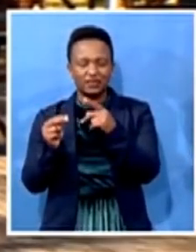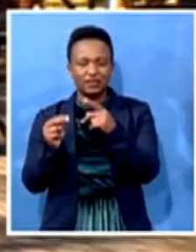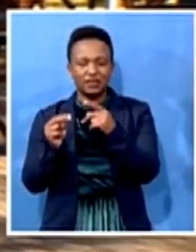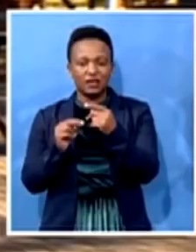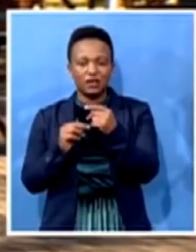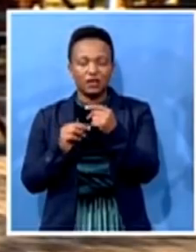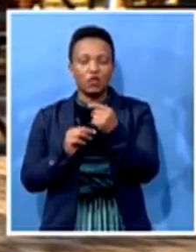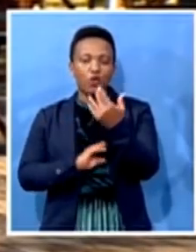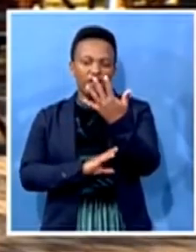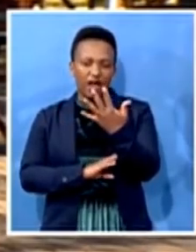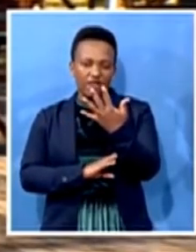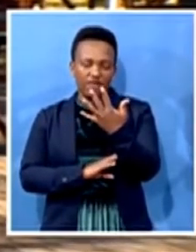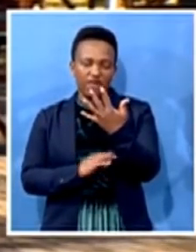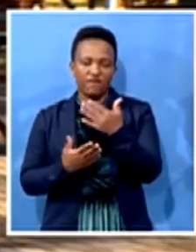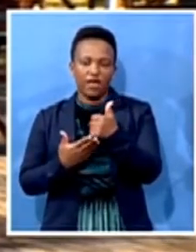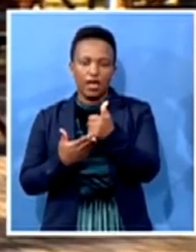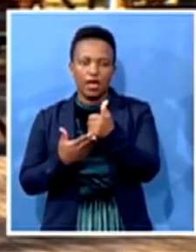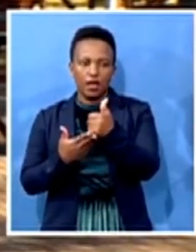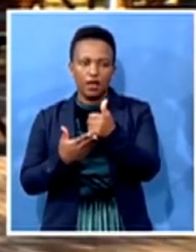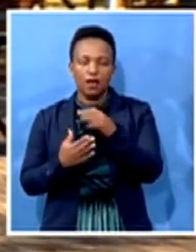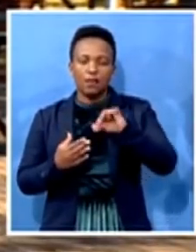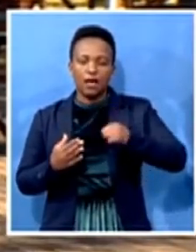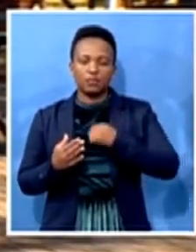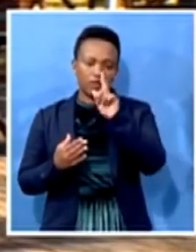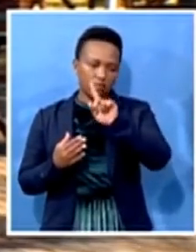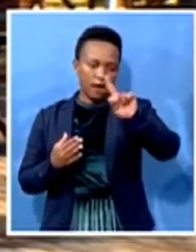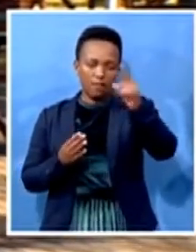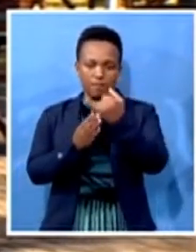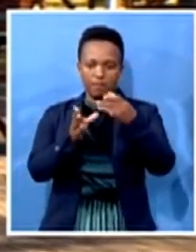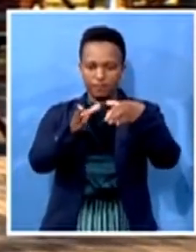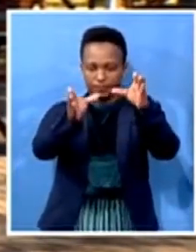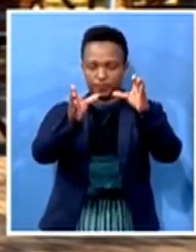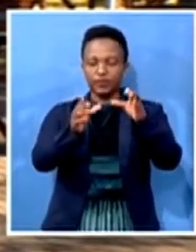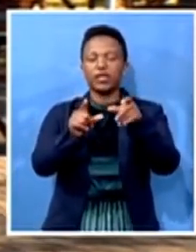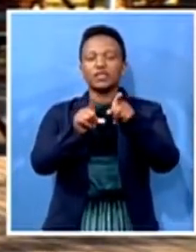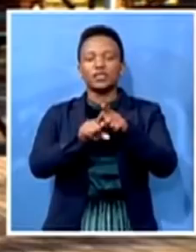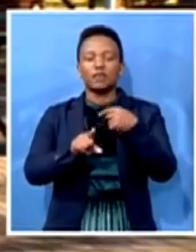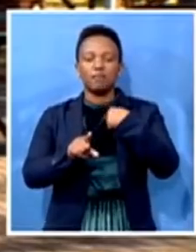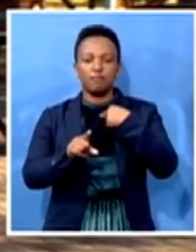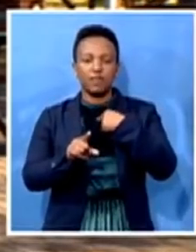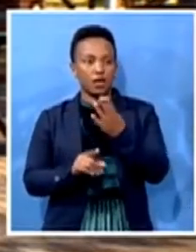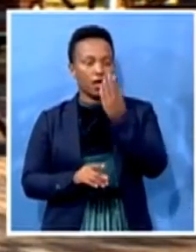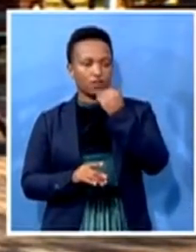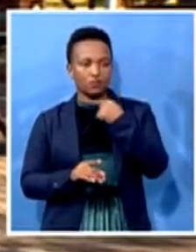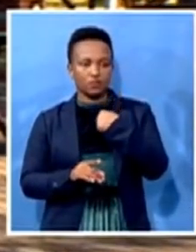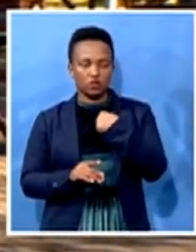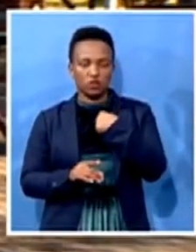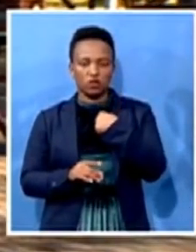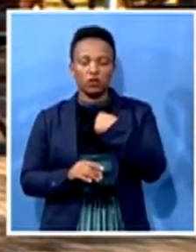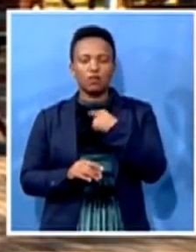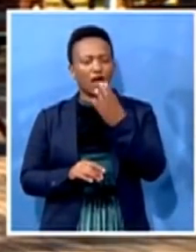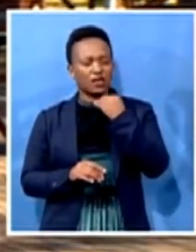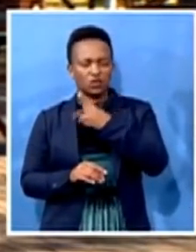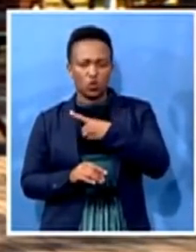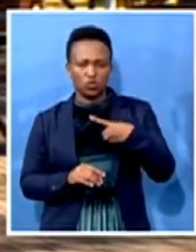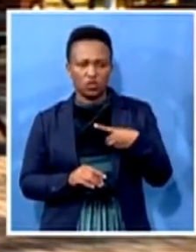away for his quarantine, and then me, I asked my doctor to get